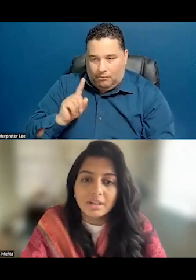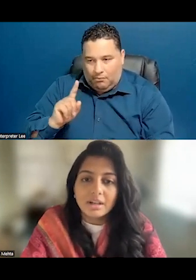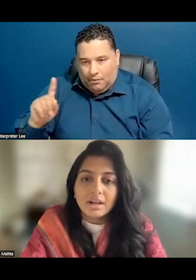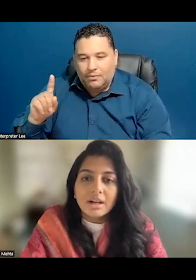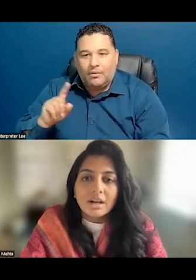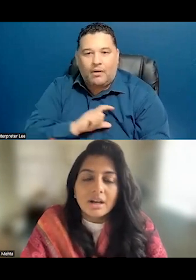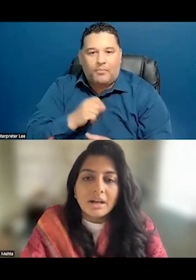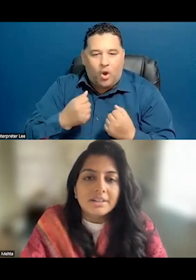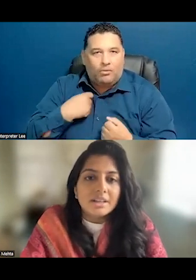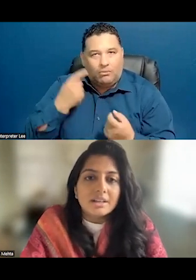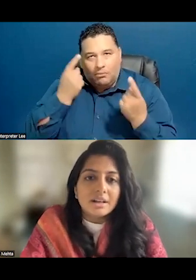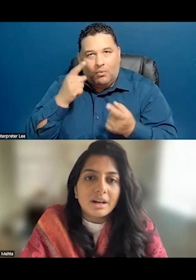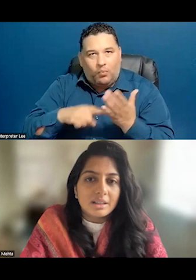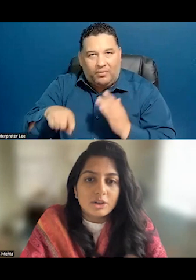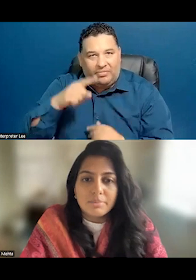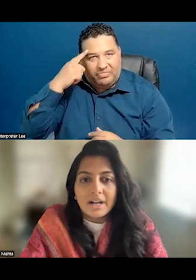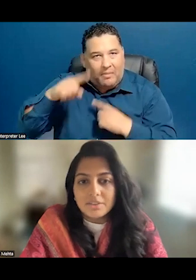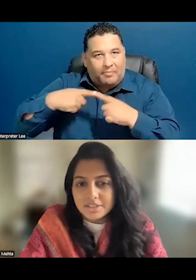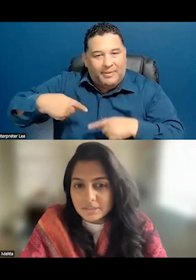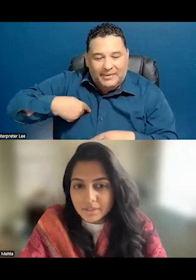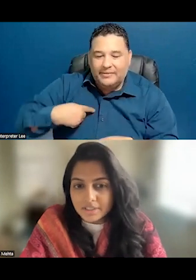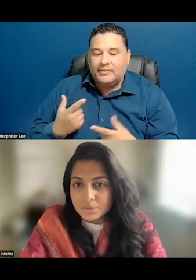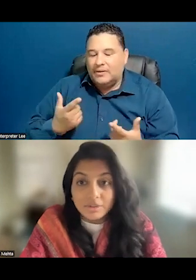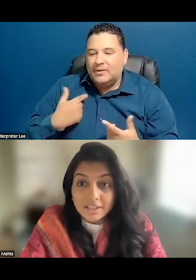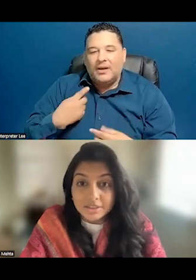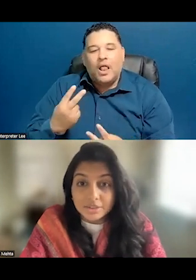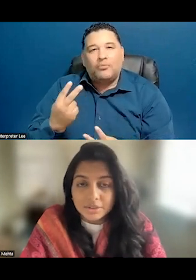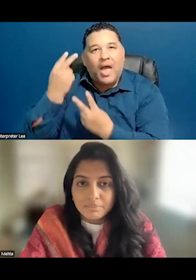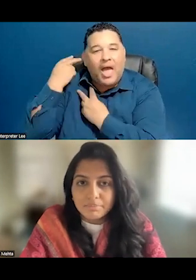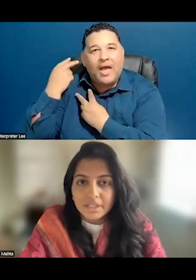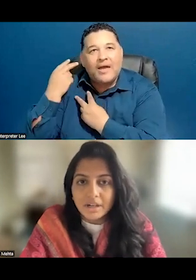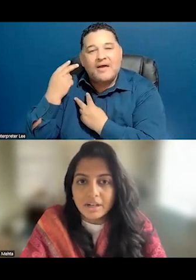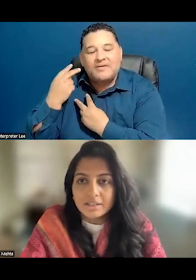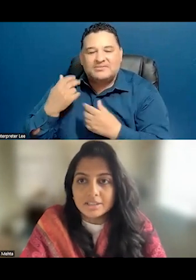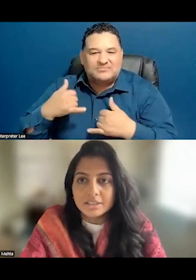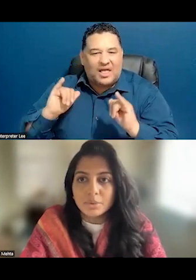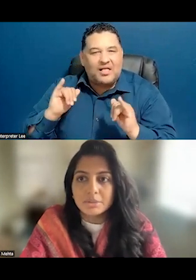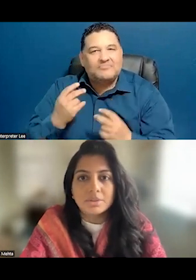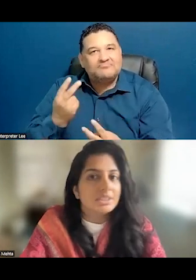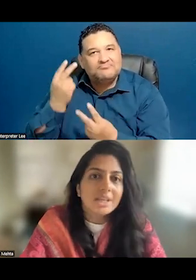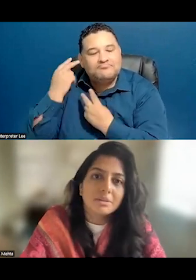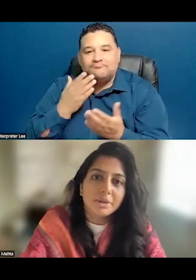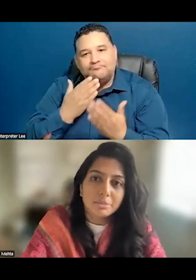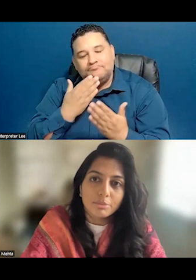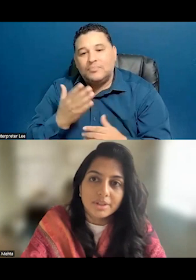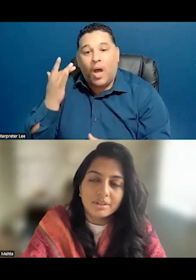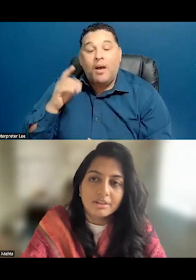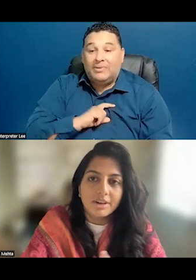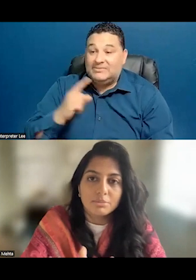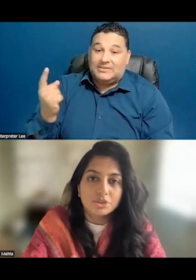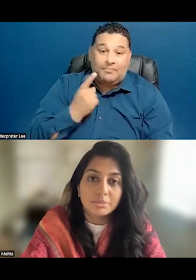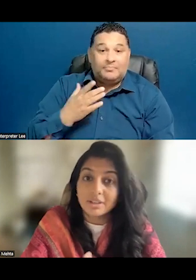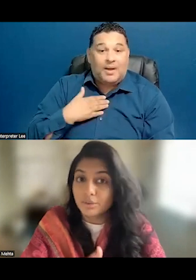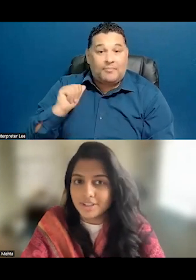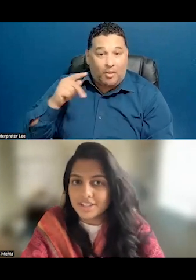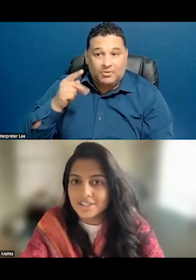me. And yet I look back on this experience with gratitude, because when the police came to my apartment and found